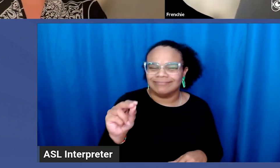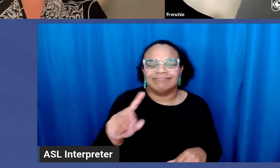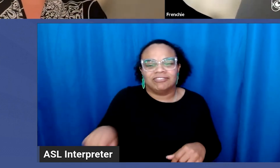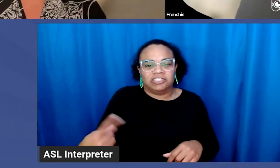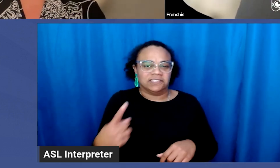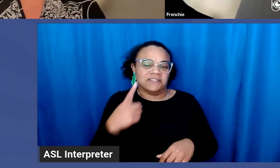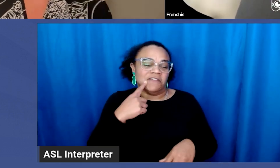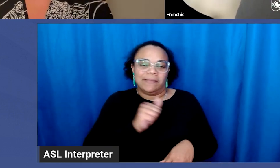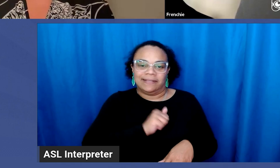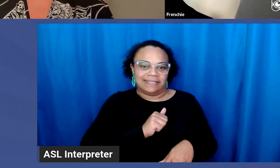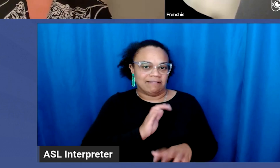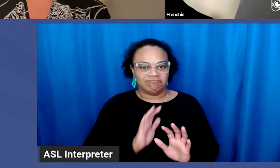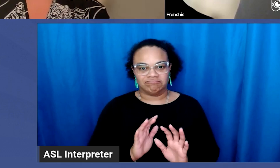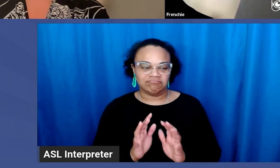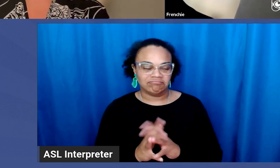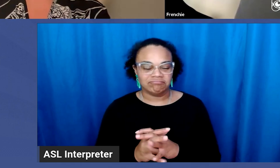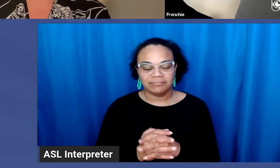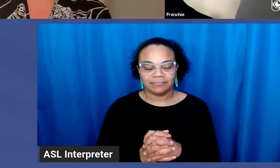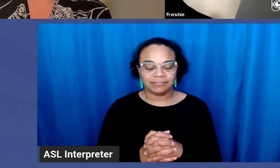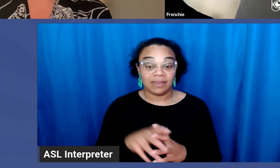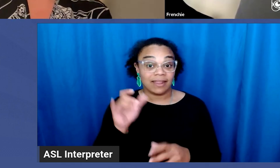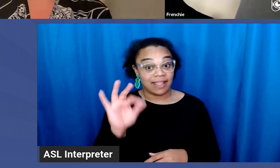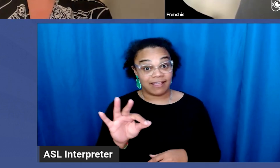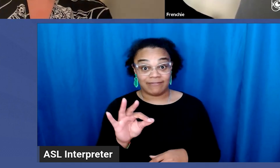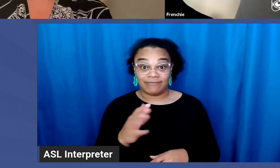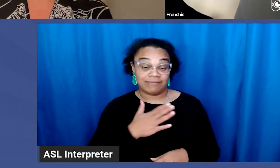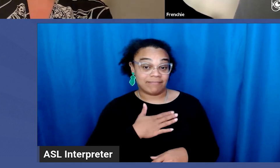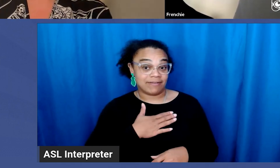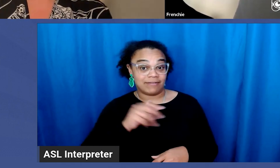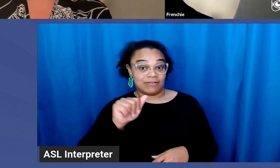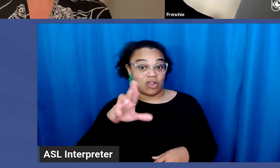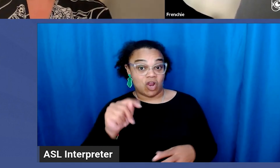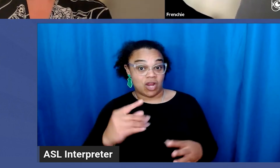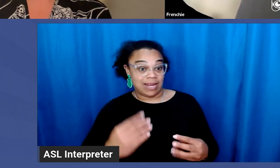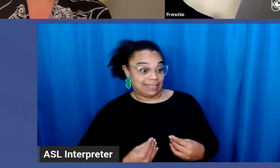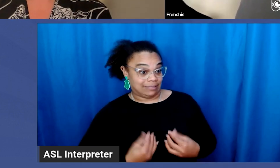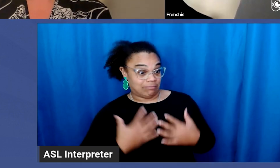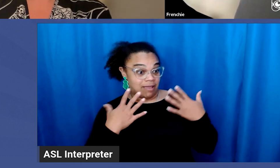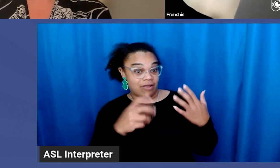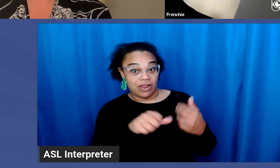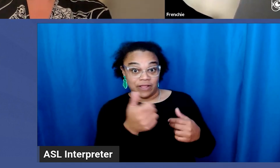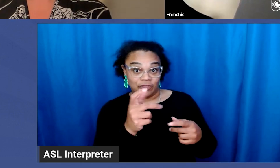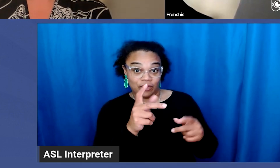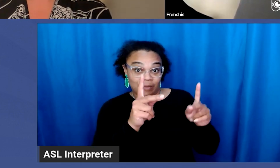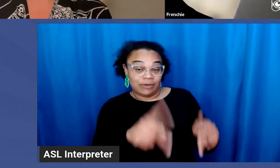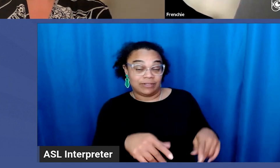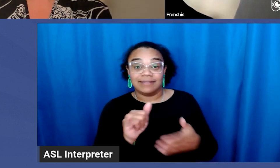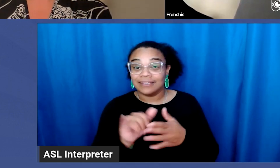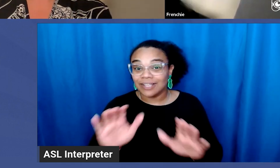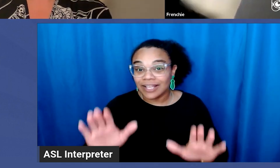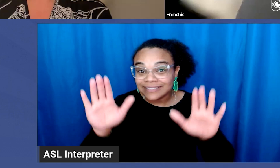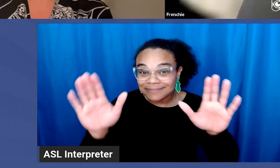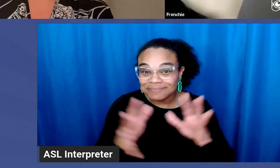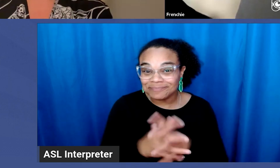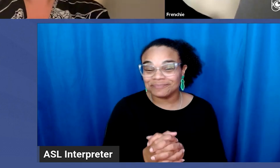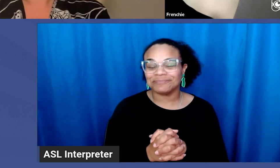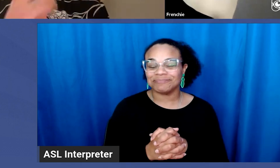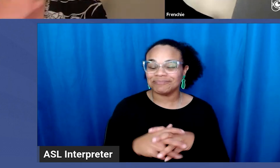own self, and if it inspires someone, then that's awesome.